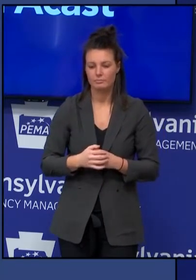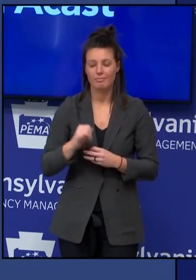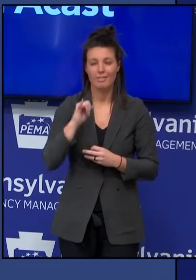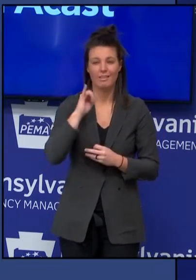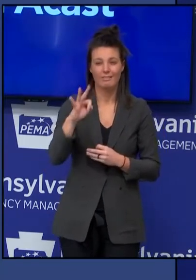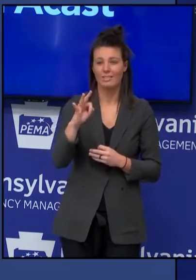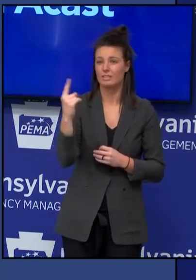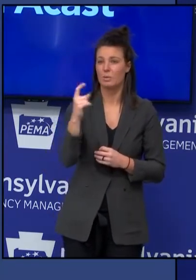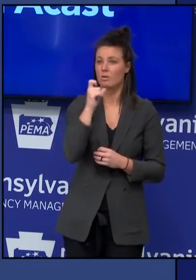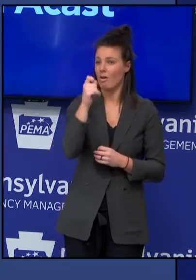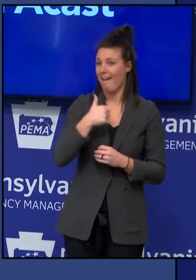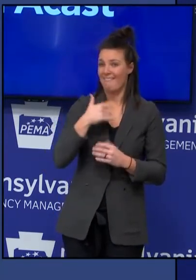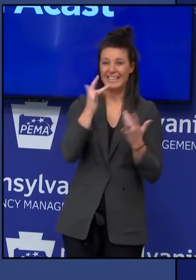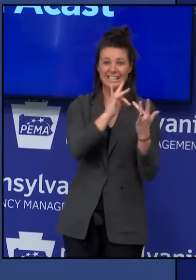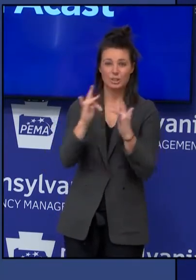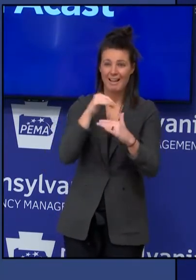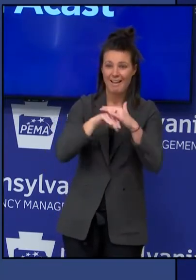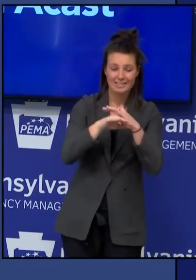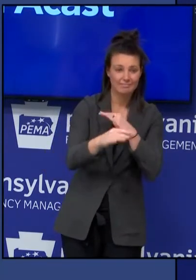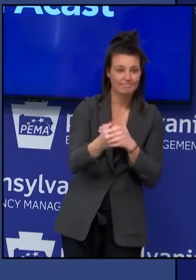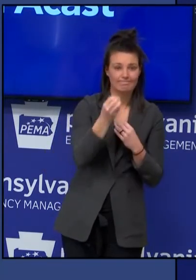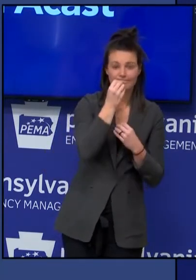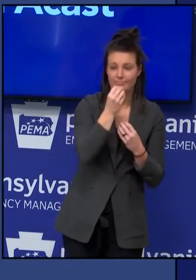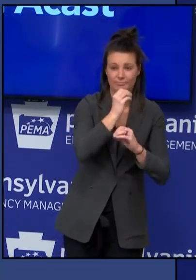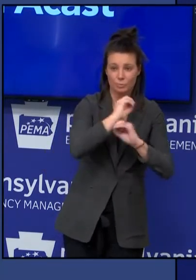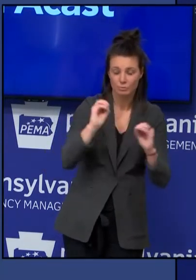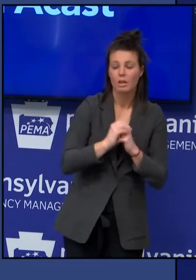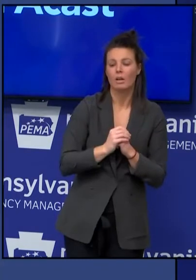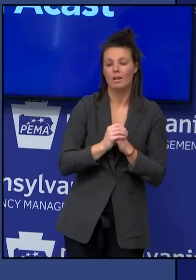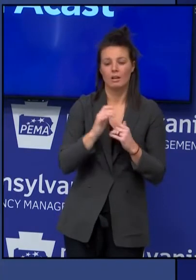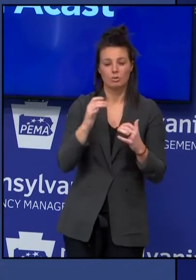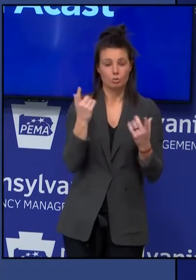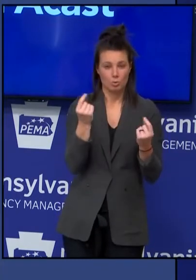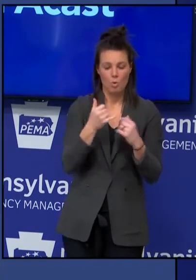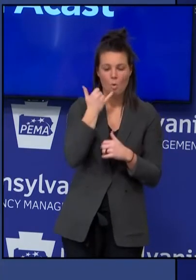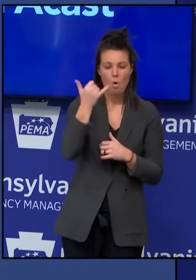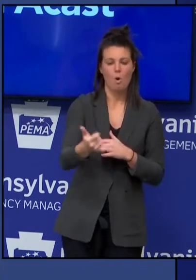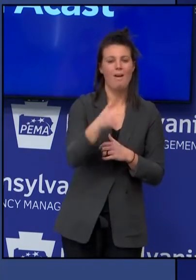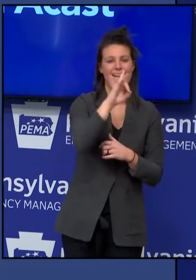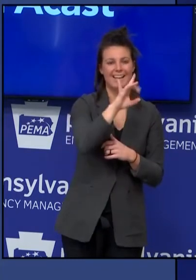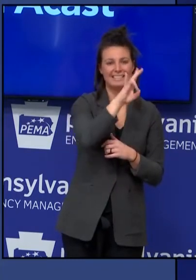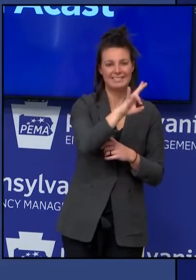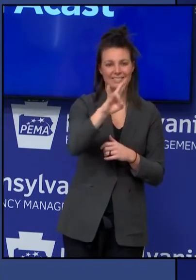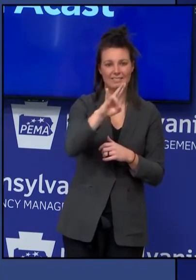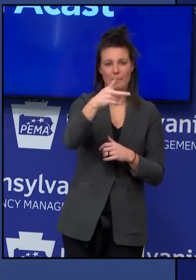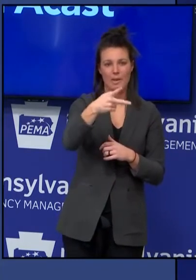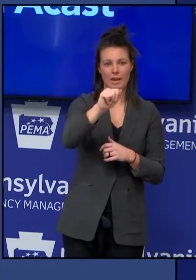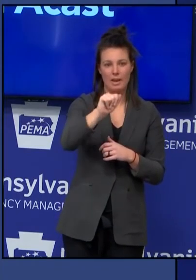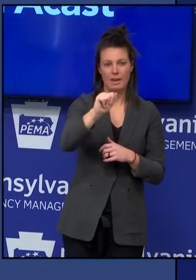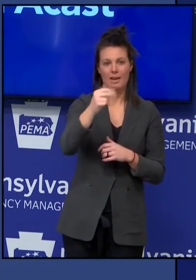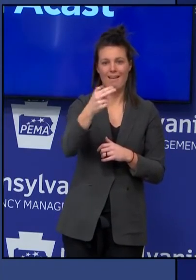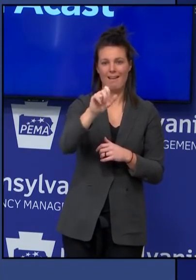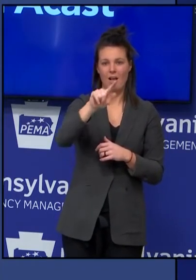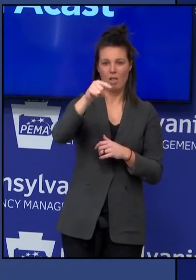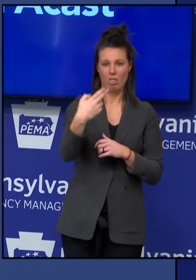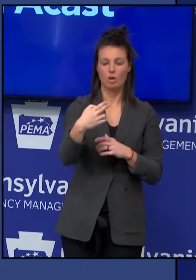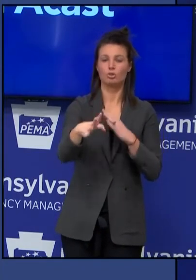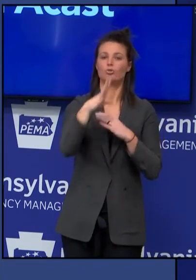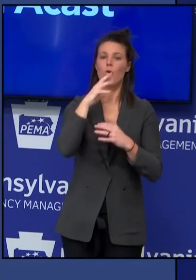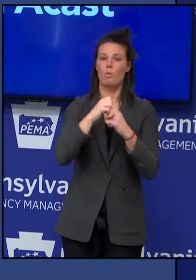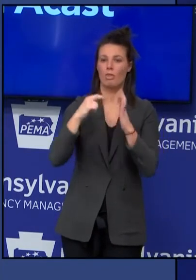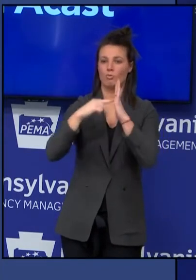If someone does not have internet access to use the Your Turn tool, they can call 877-PA-HEALTH to speak with a representative